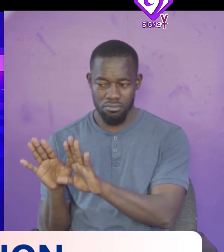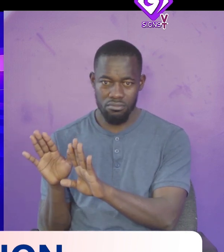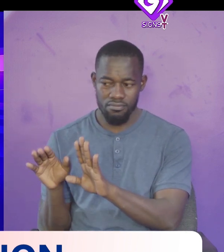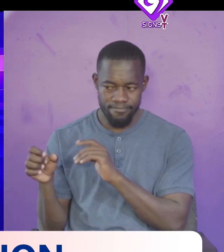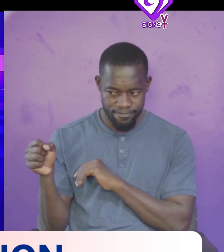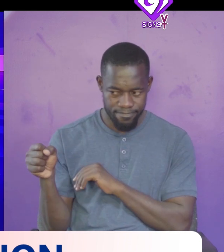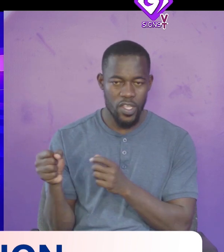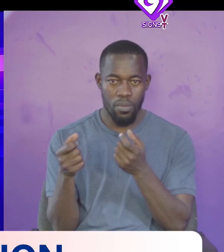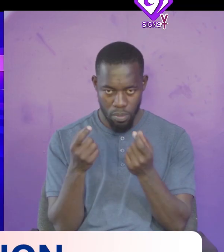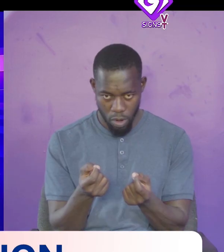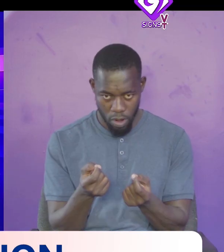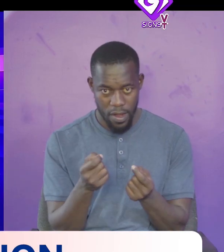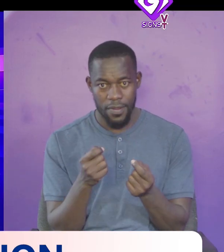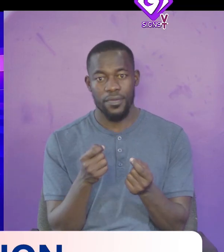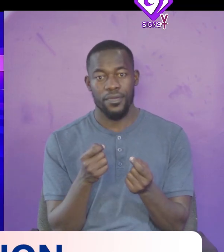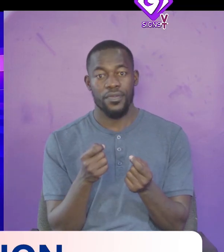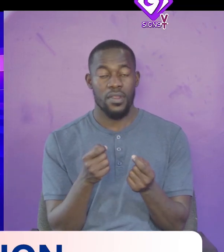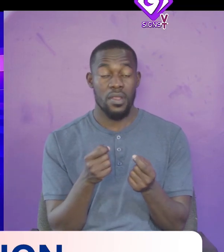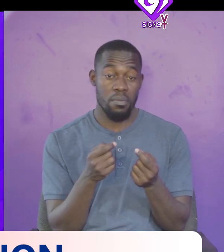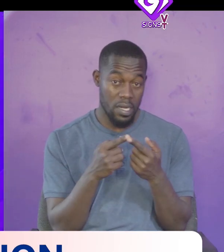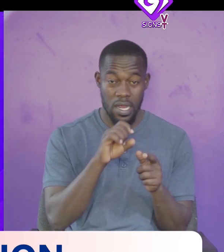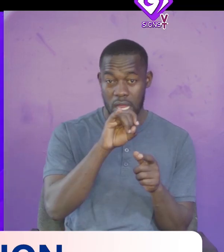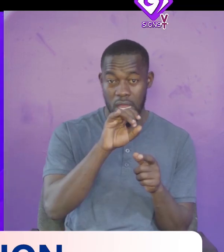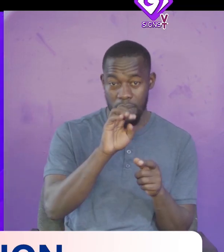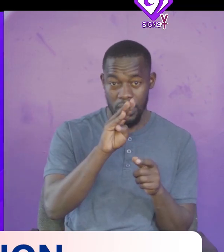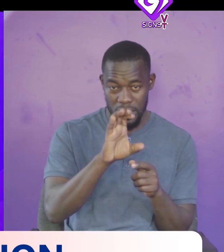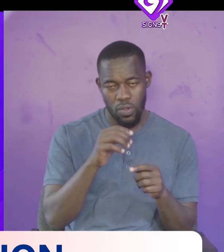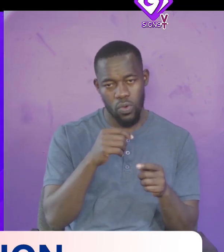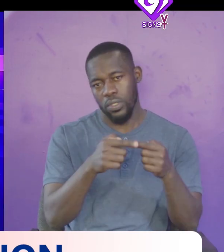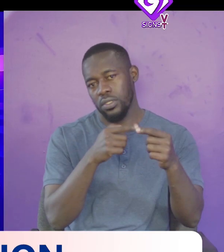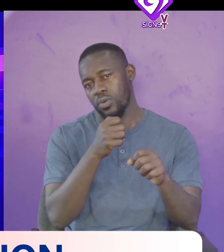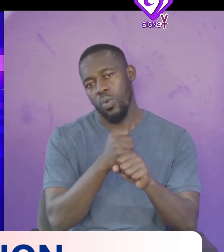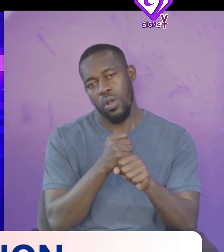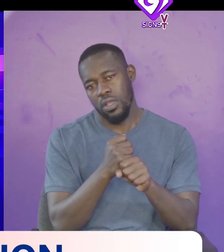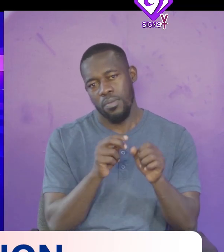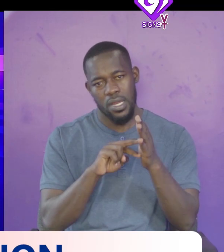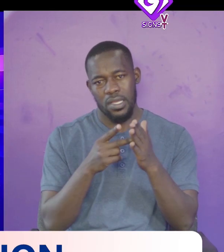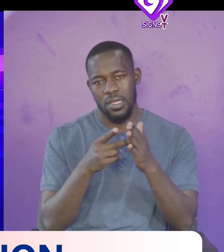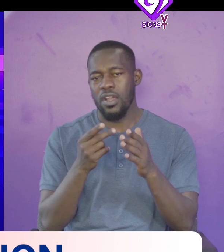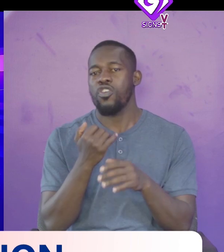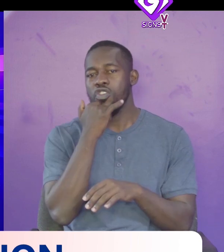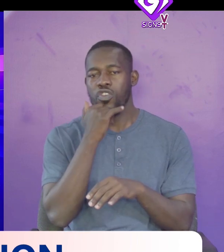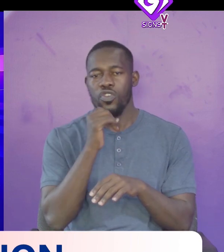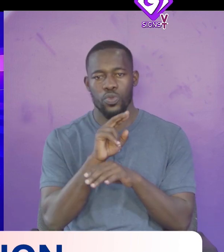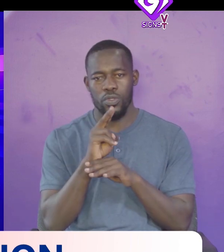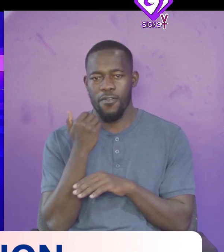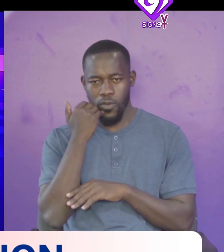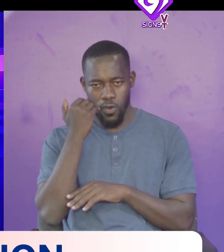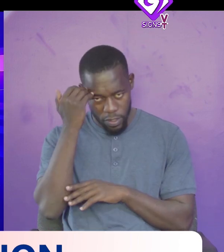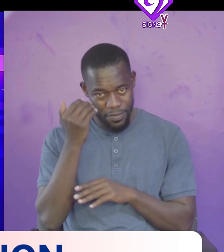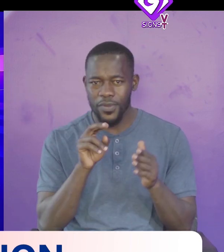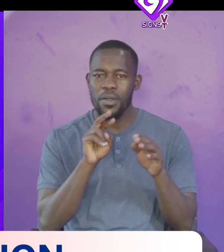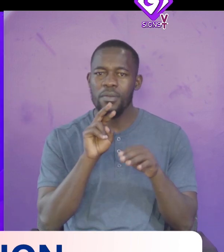that, IBC took off. Okay. That is abuse of courts. So if the lower court